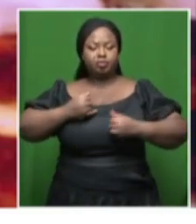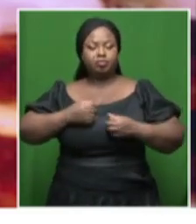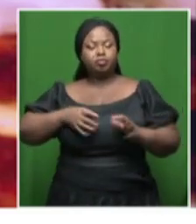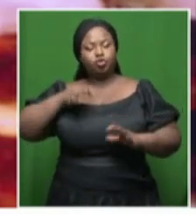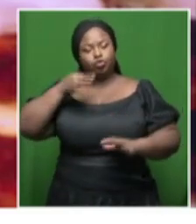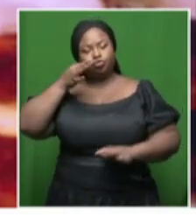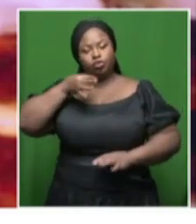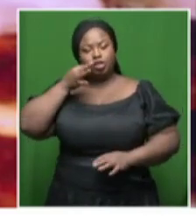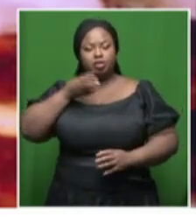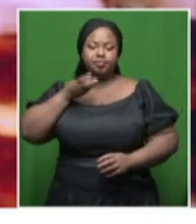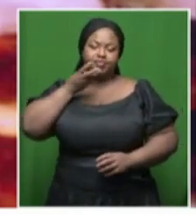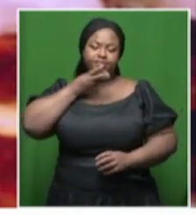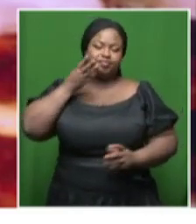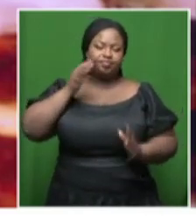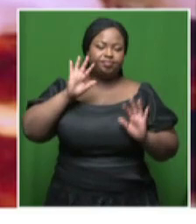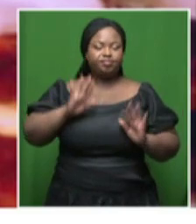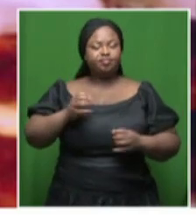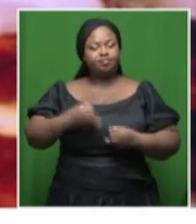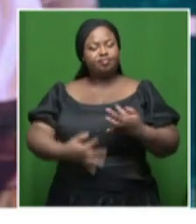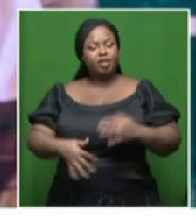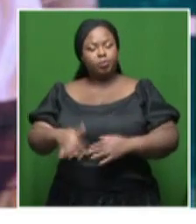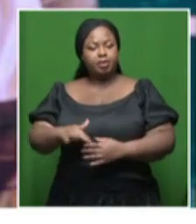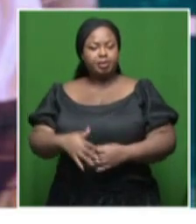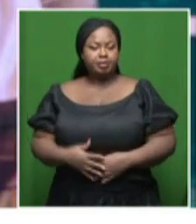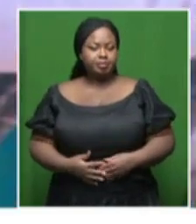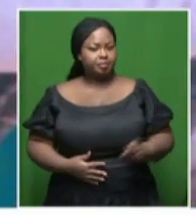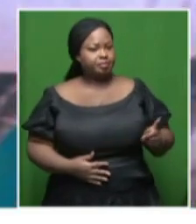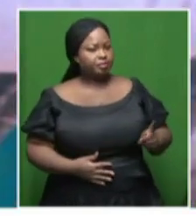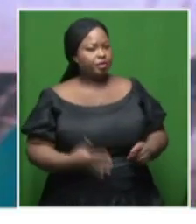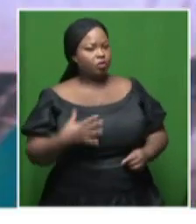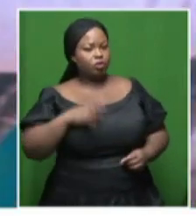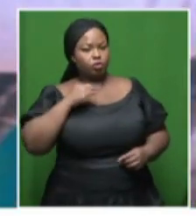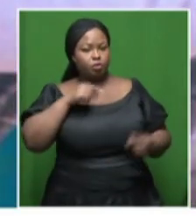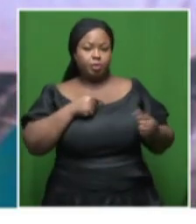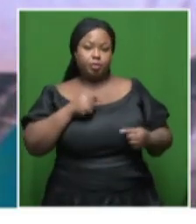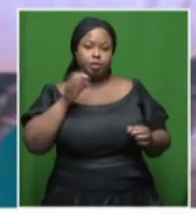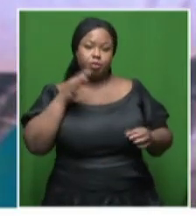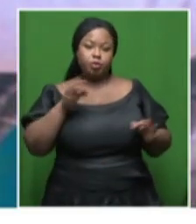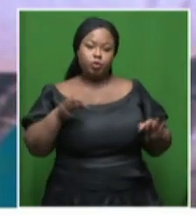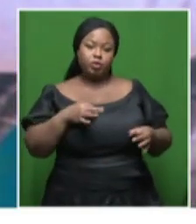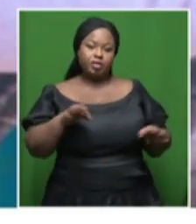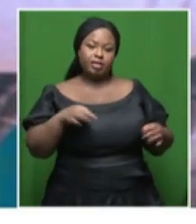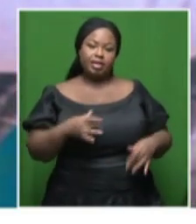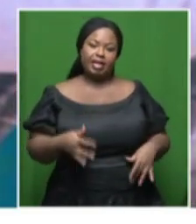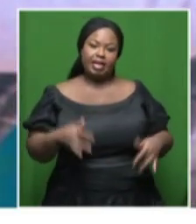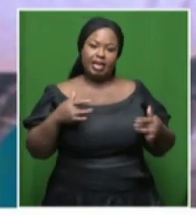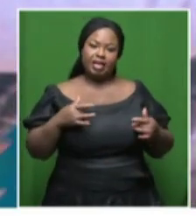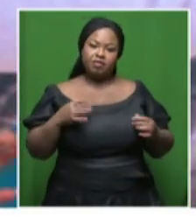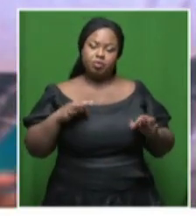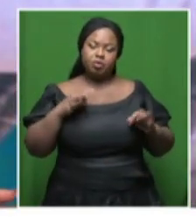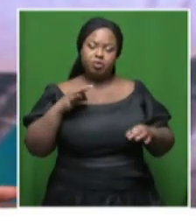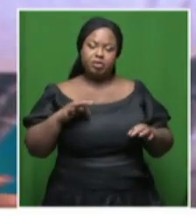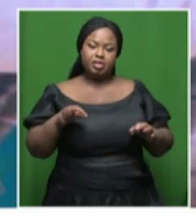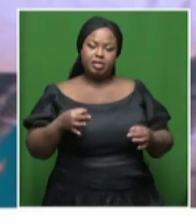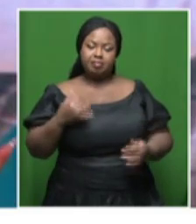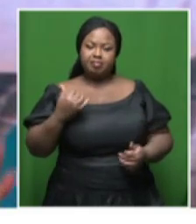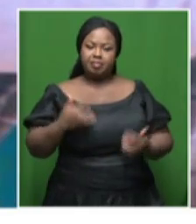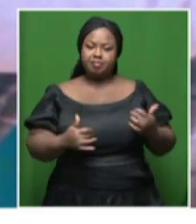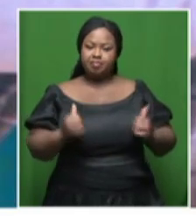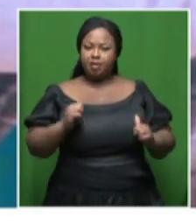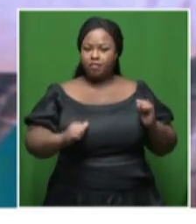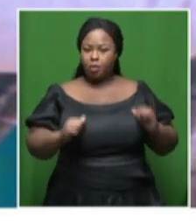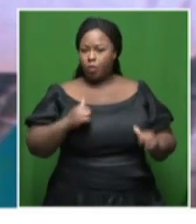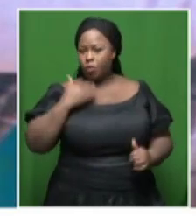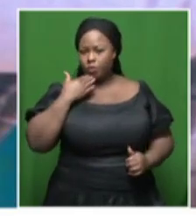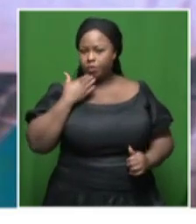cocktail and enjoy being outside. I want to talk about the live music. Is always a good idea. Live music is always a good idea. Who's going to be